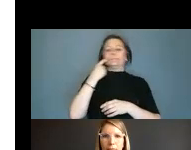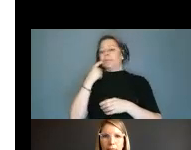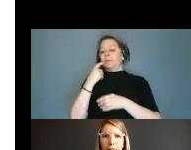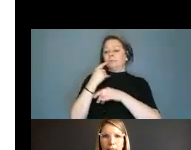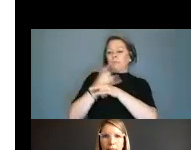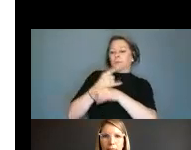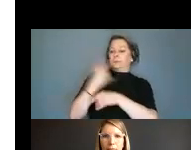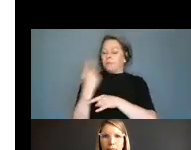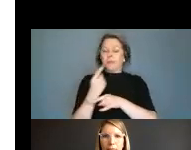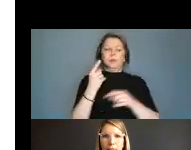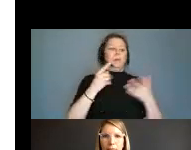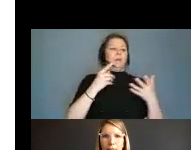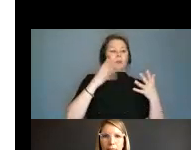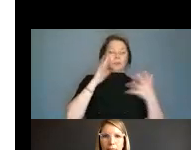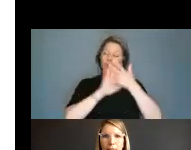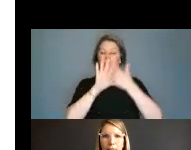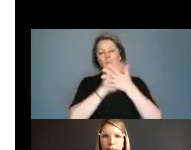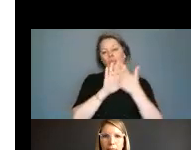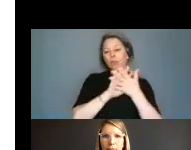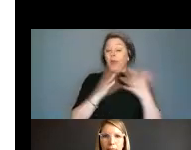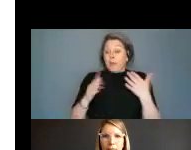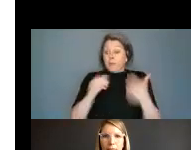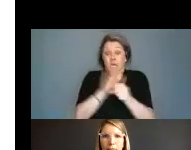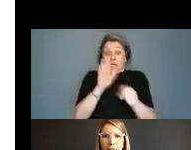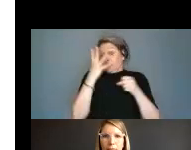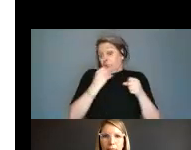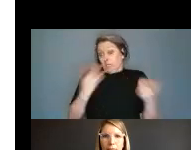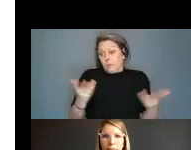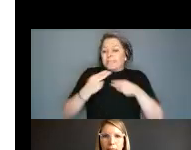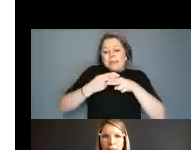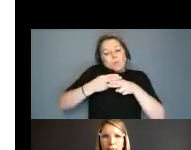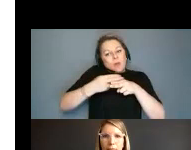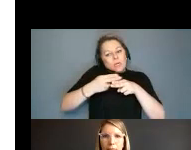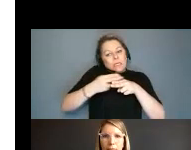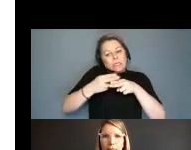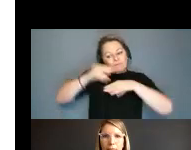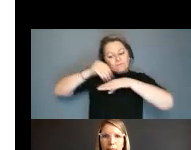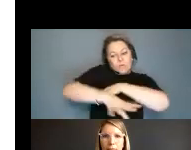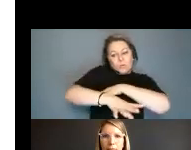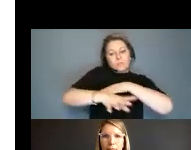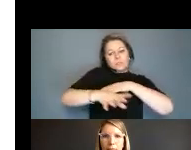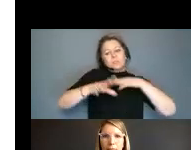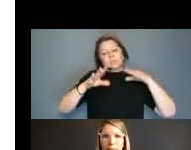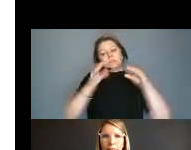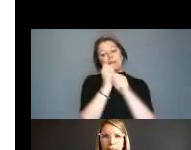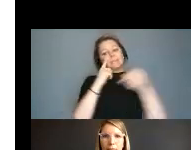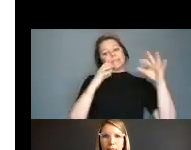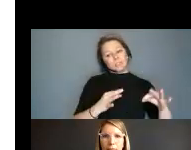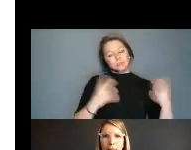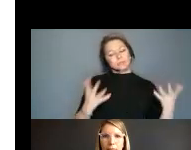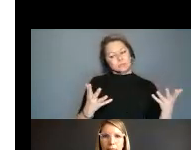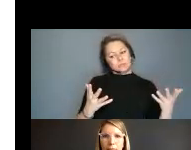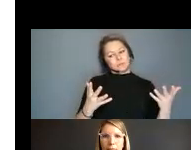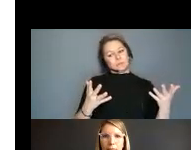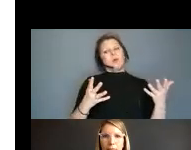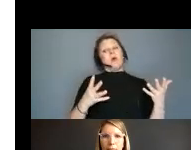or a lack of sleep. There are a number of those temporary factors that could impact a person's capacity. And we would all say those factors should